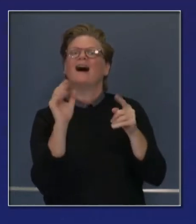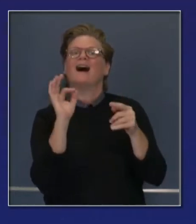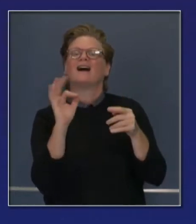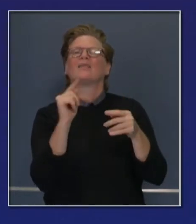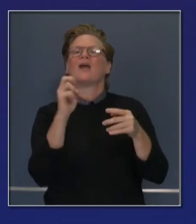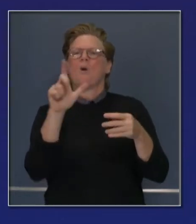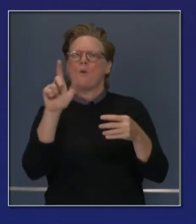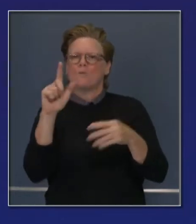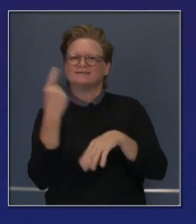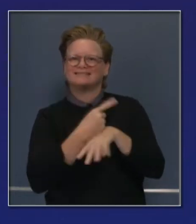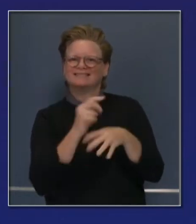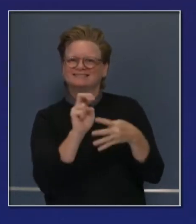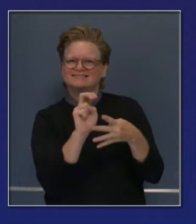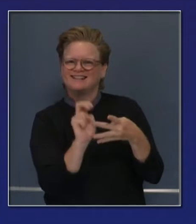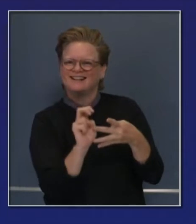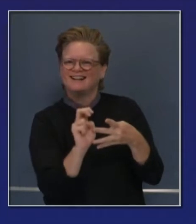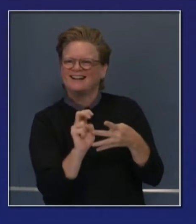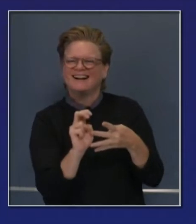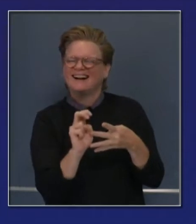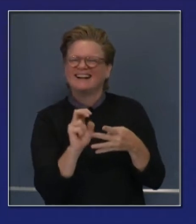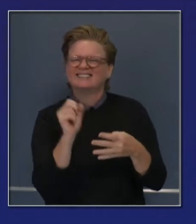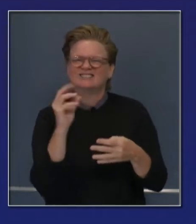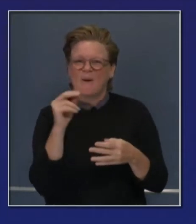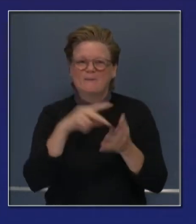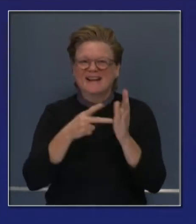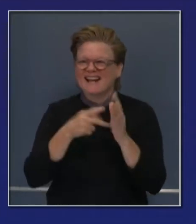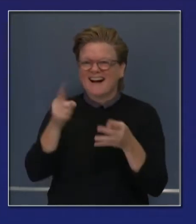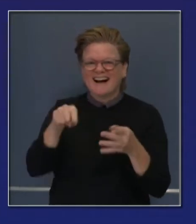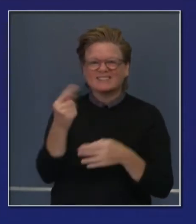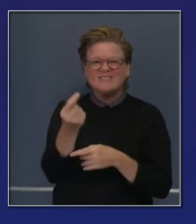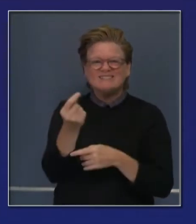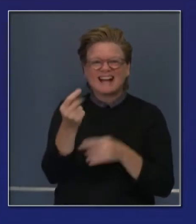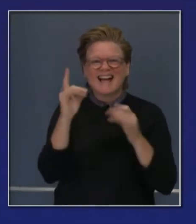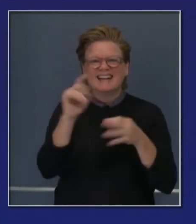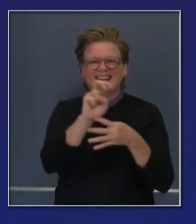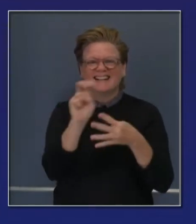to be in orange for at least 2 weeks. And so